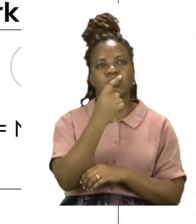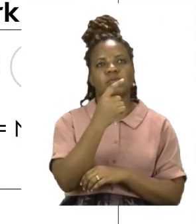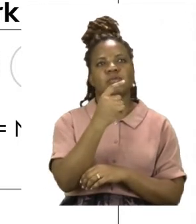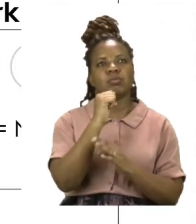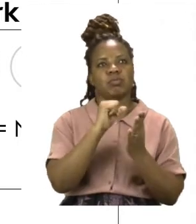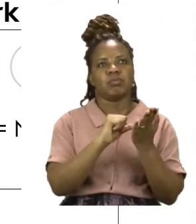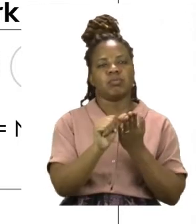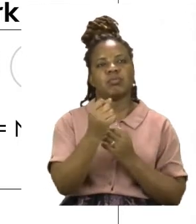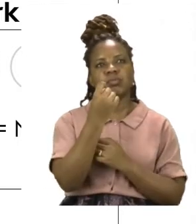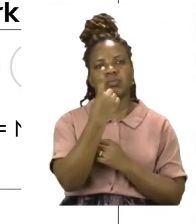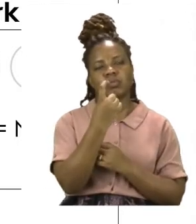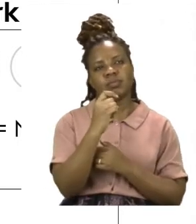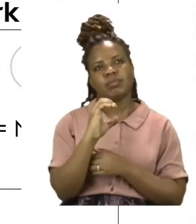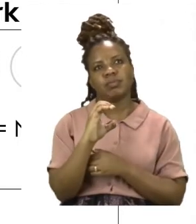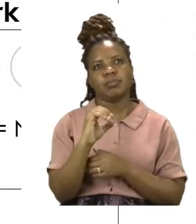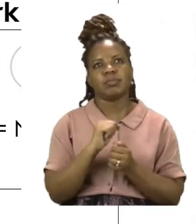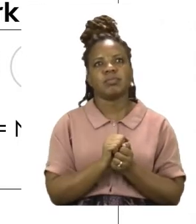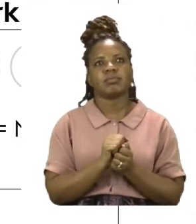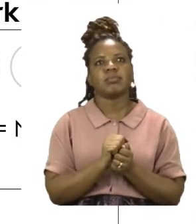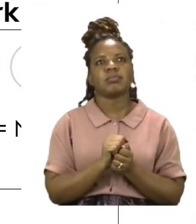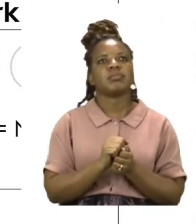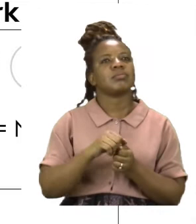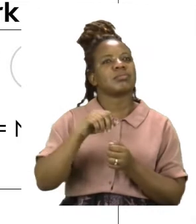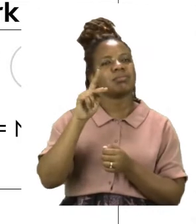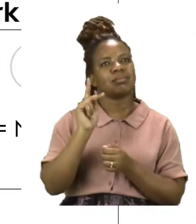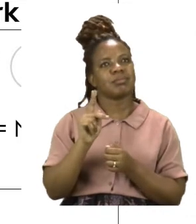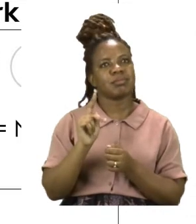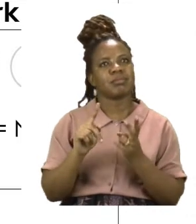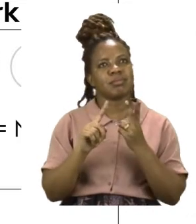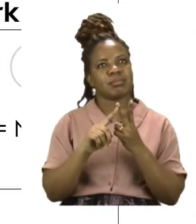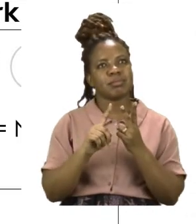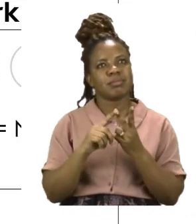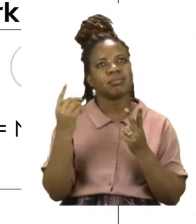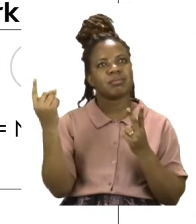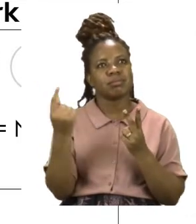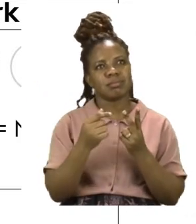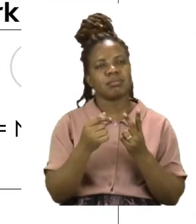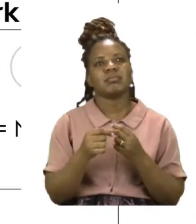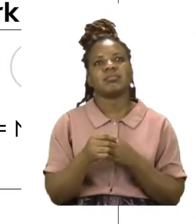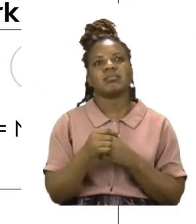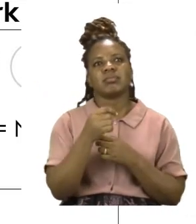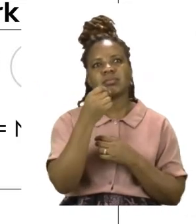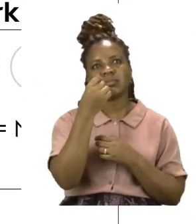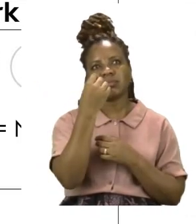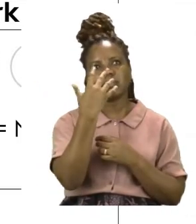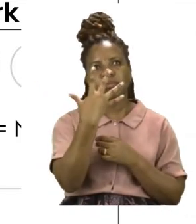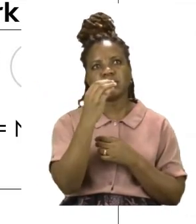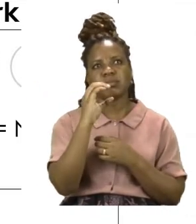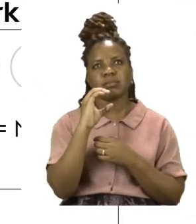cents. Then he buys another one for 5 cents. How much